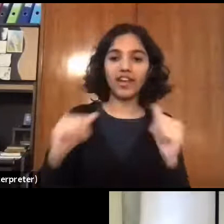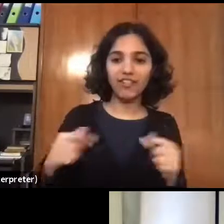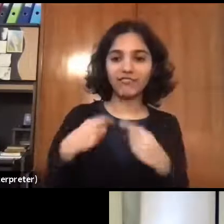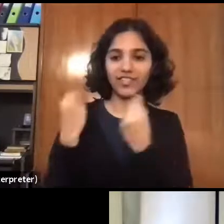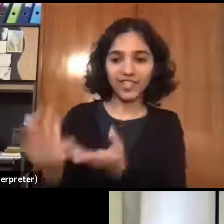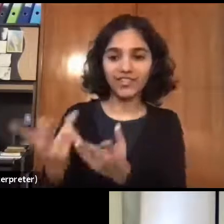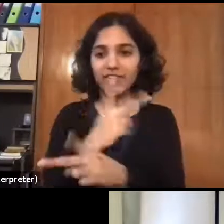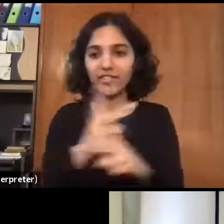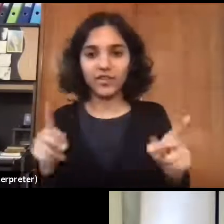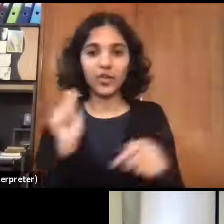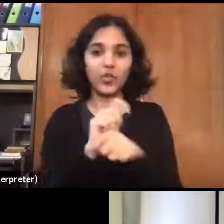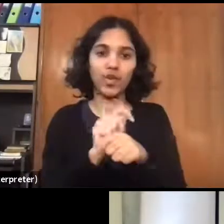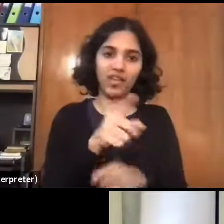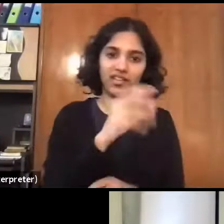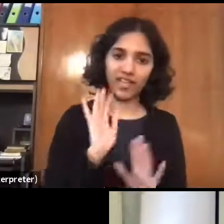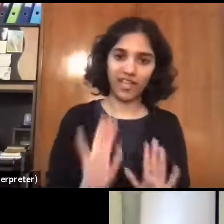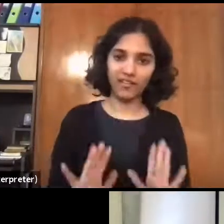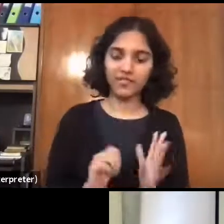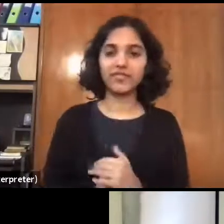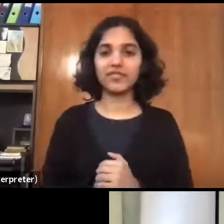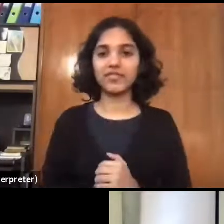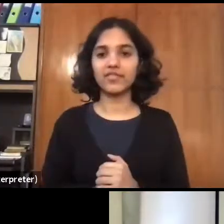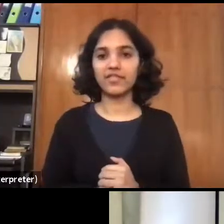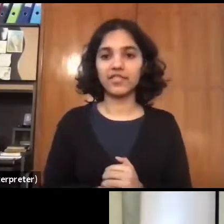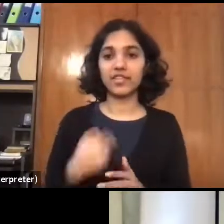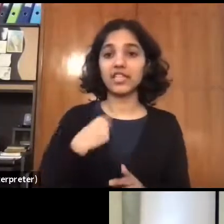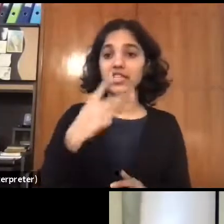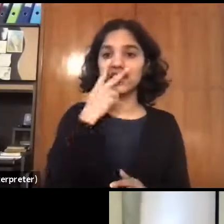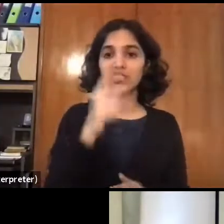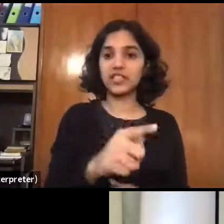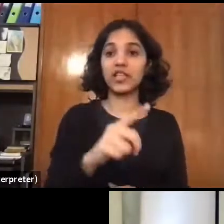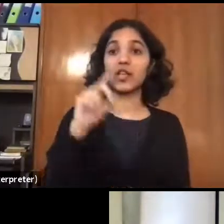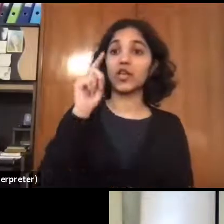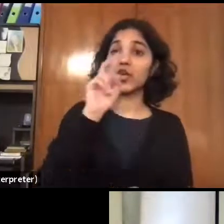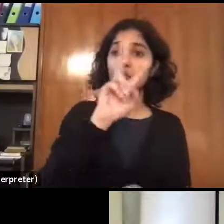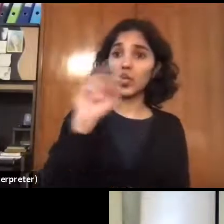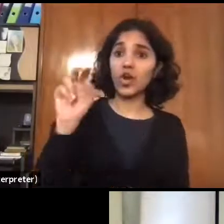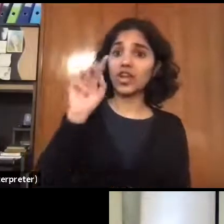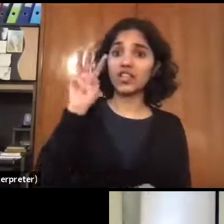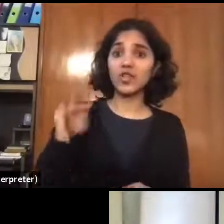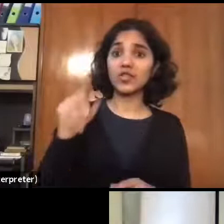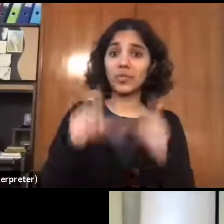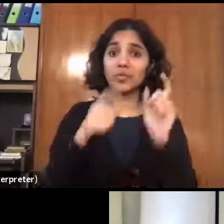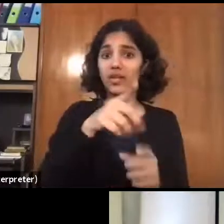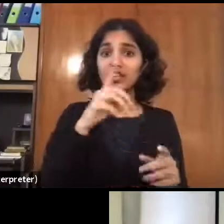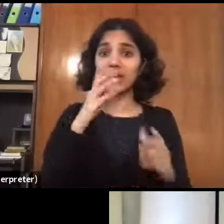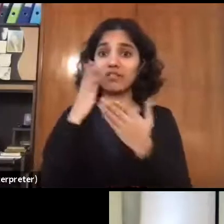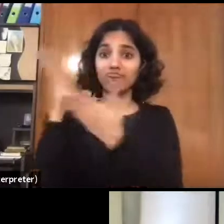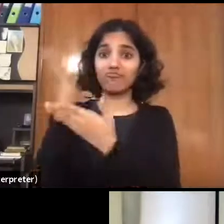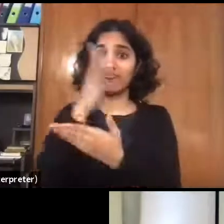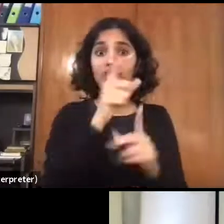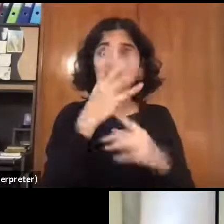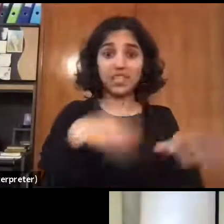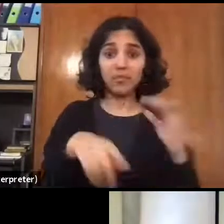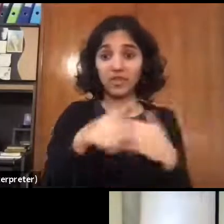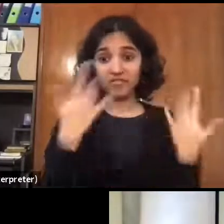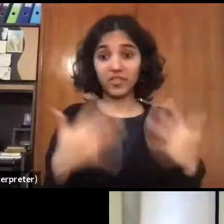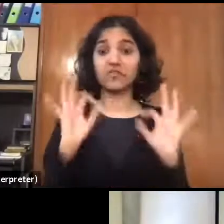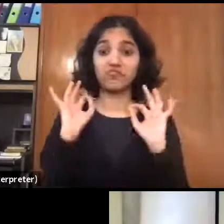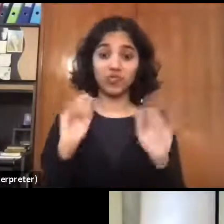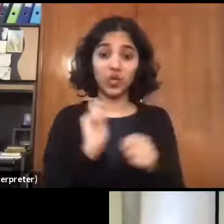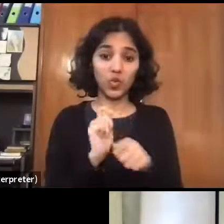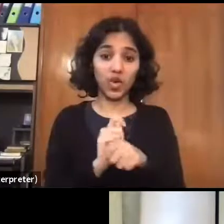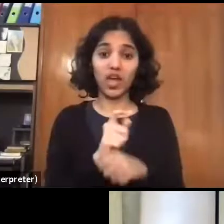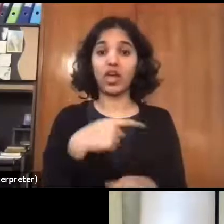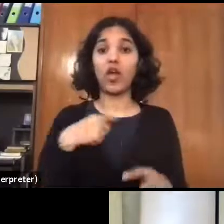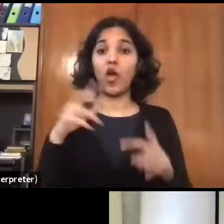And when you say that you want to reach out to 100,000 people with disability, I think it's really brilliant. Anyway, each one of